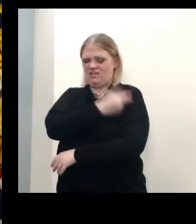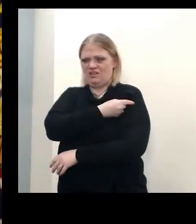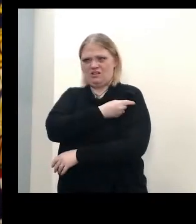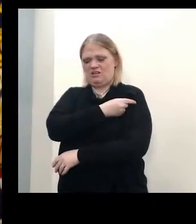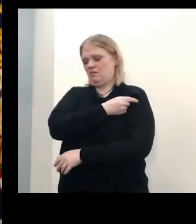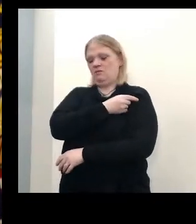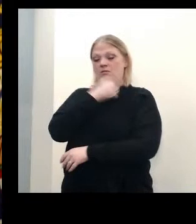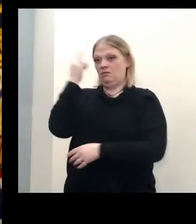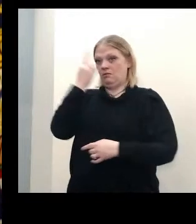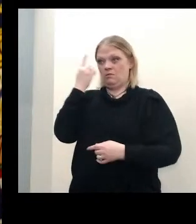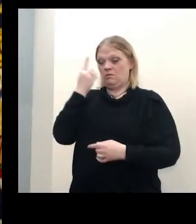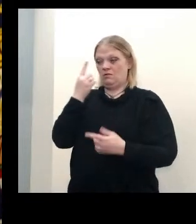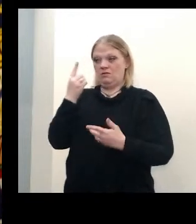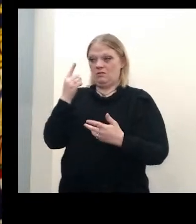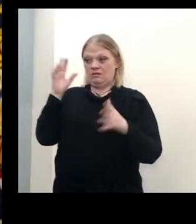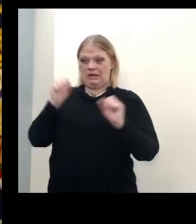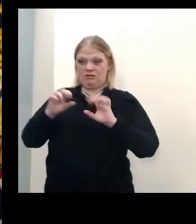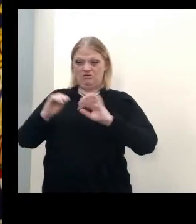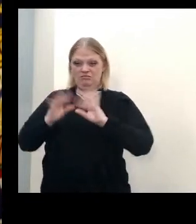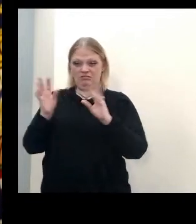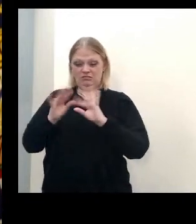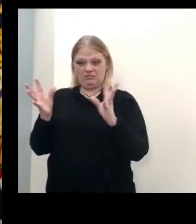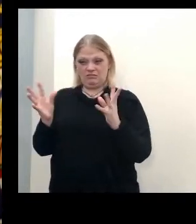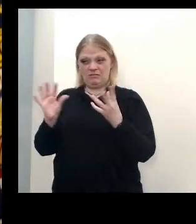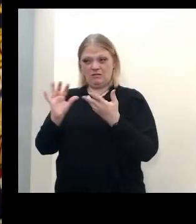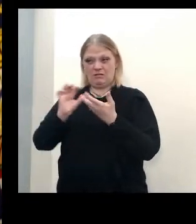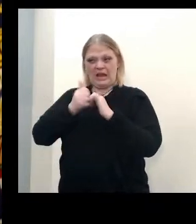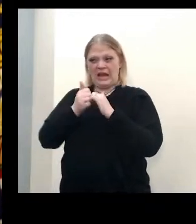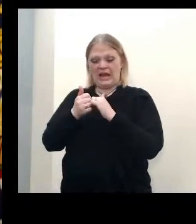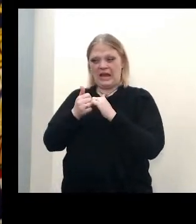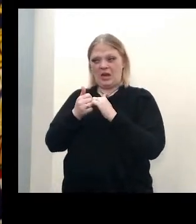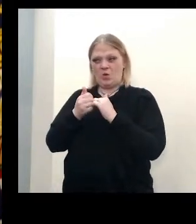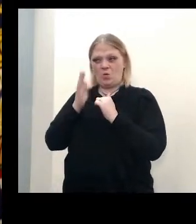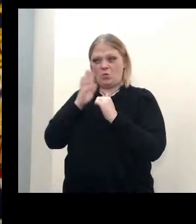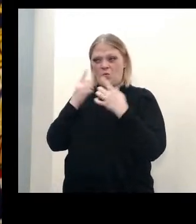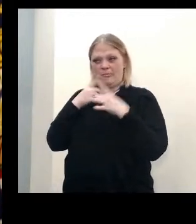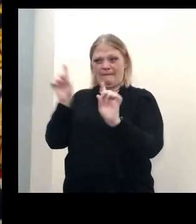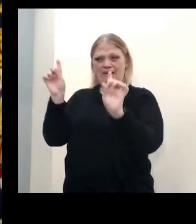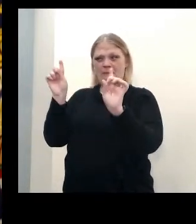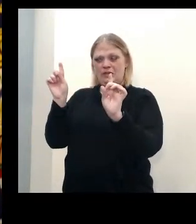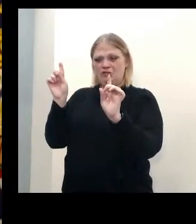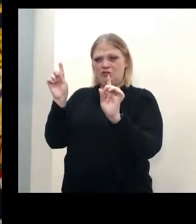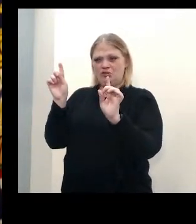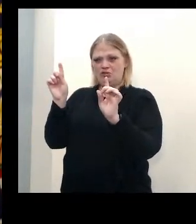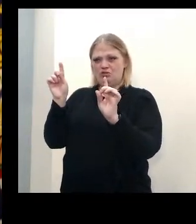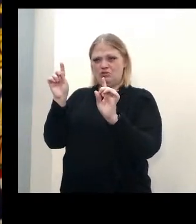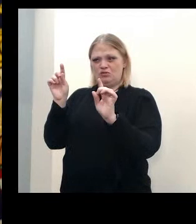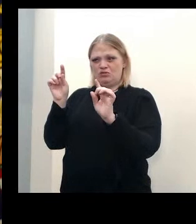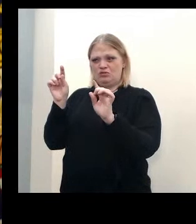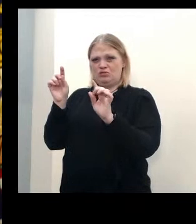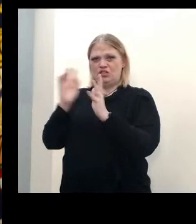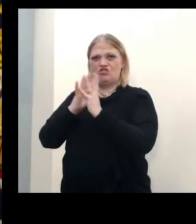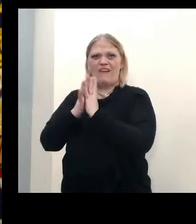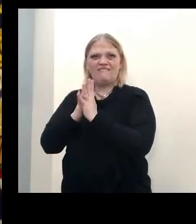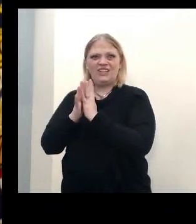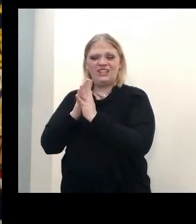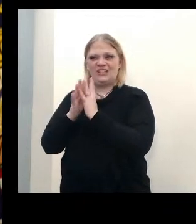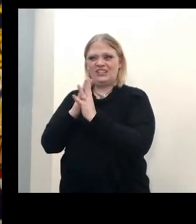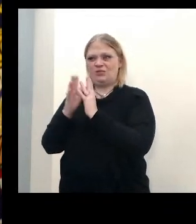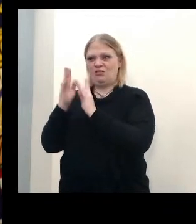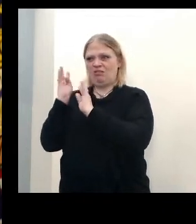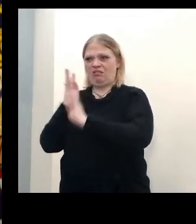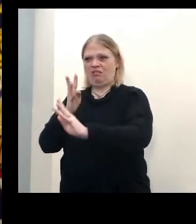just wondering if you could shed a little more light on how you would accomplish that traffic flow and making sure people get in and